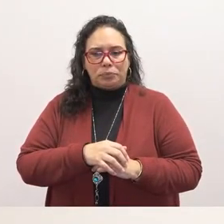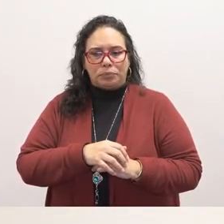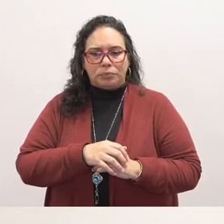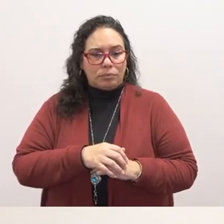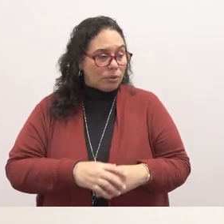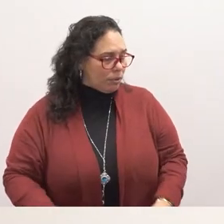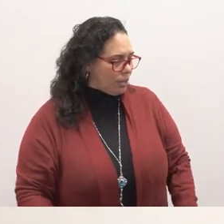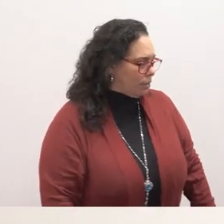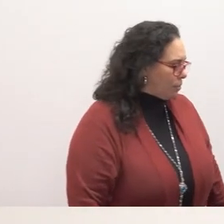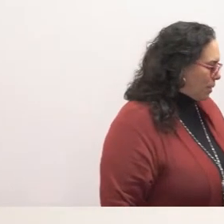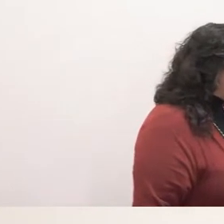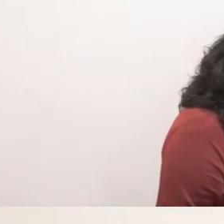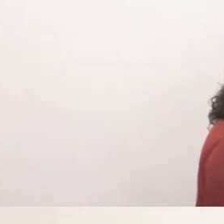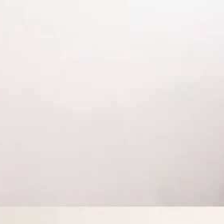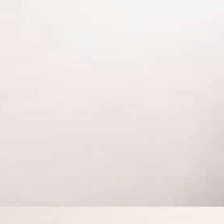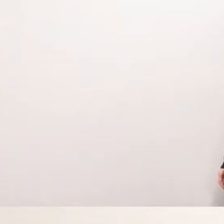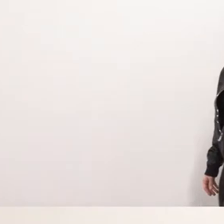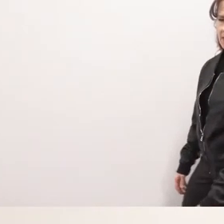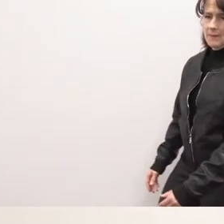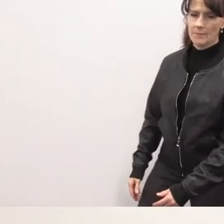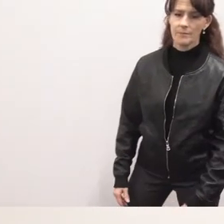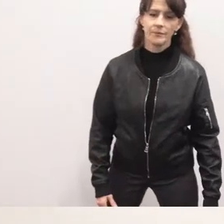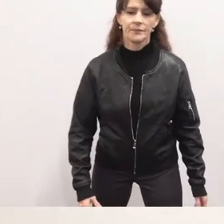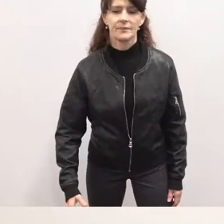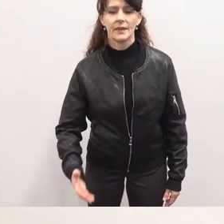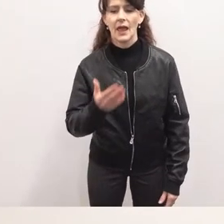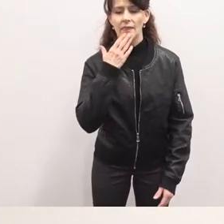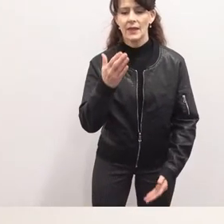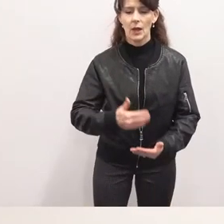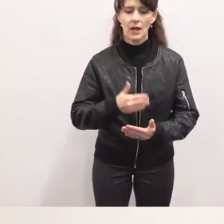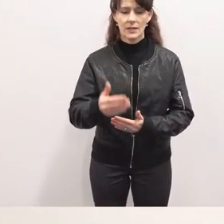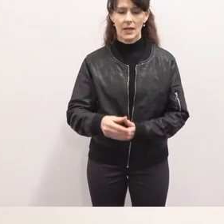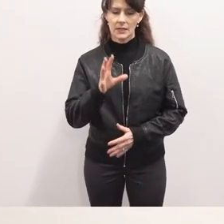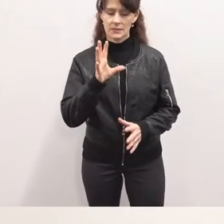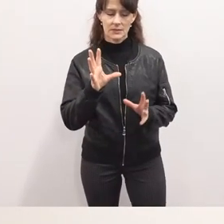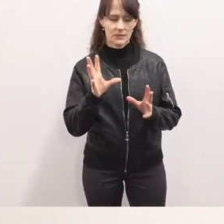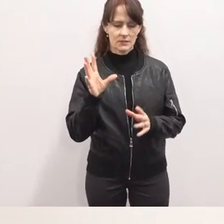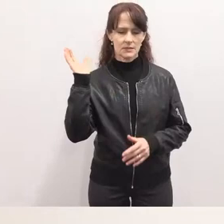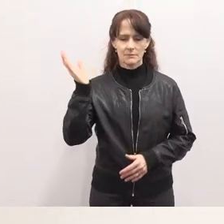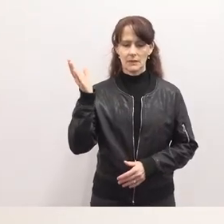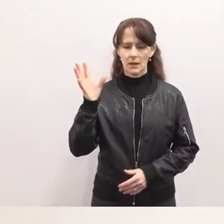Thank you. Our next speaker is Meg Martinez.